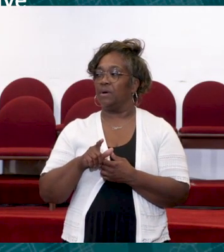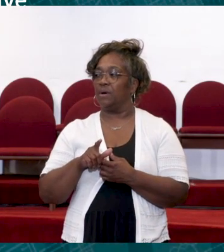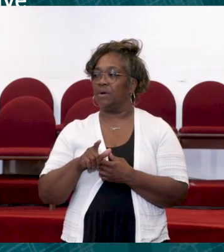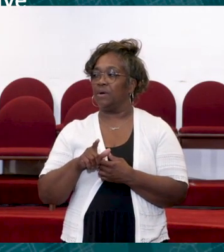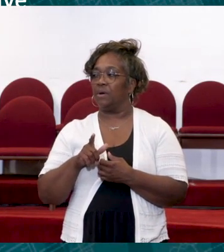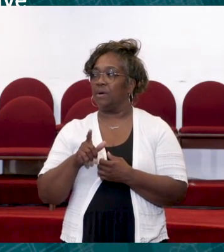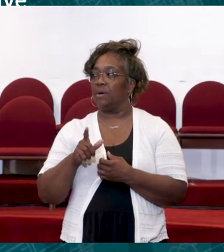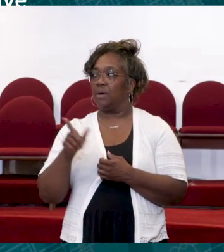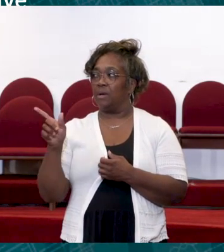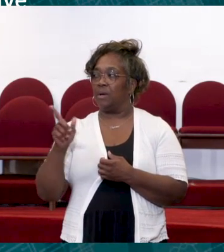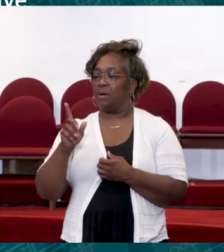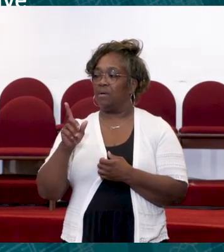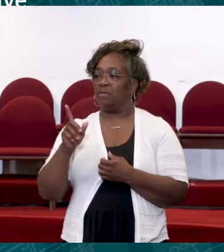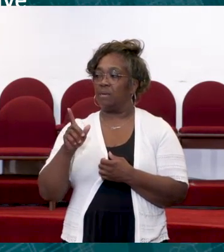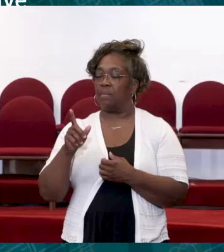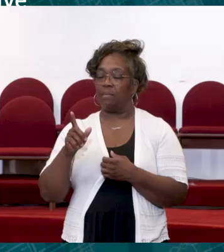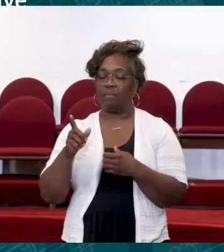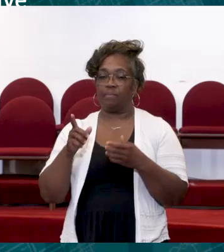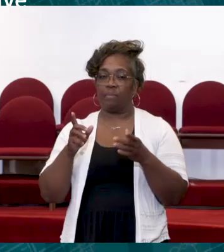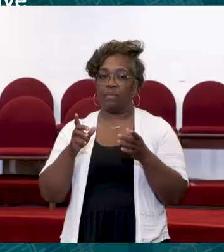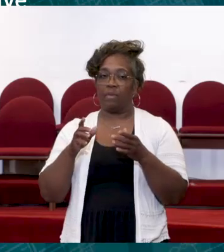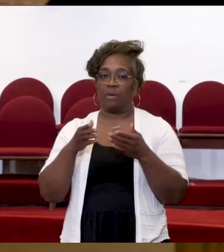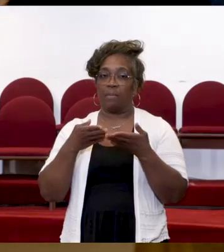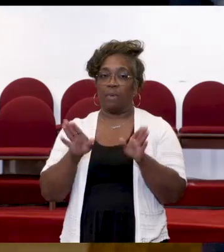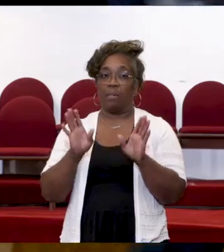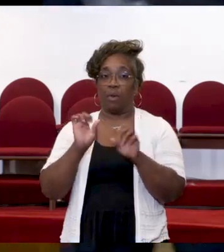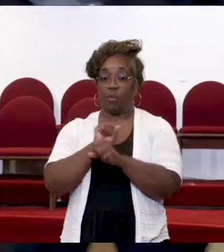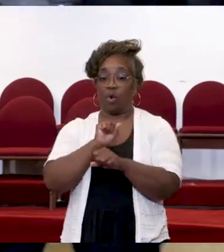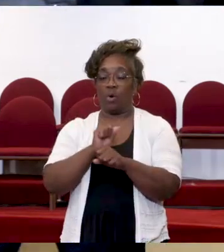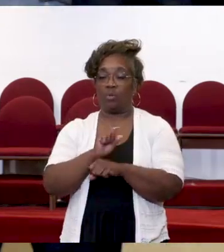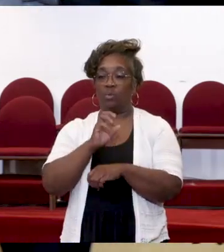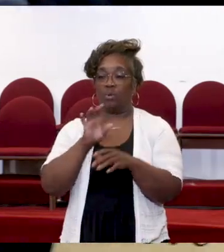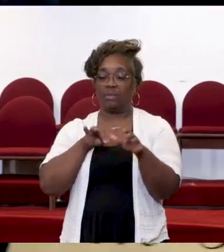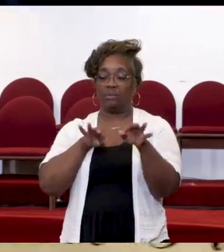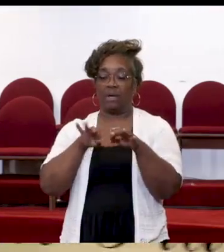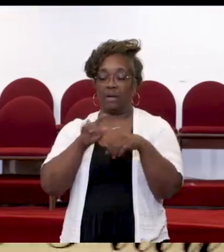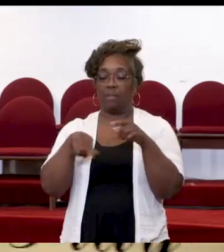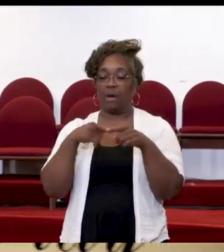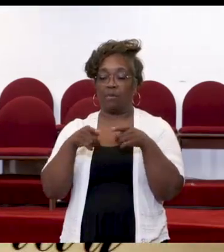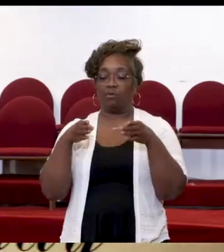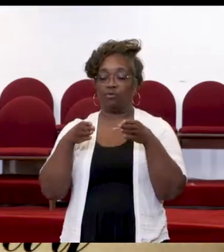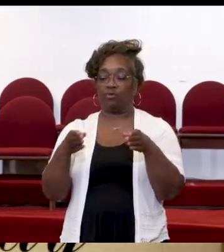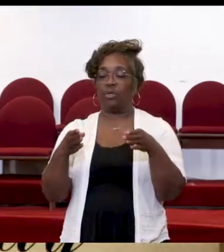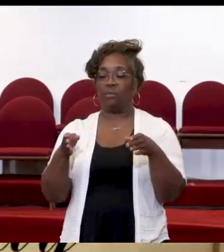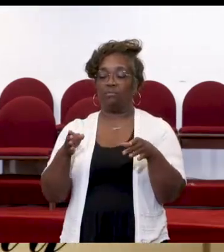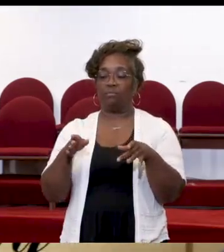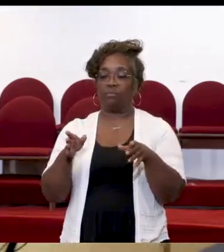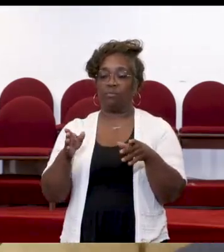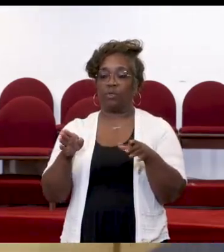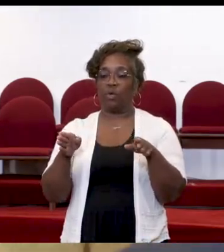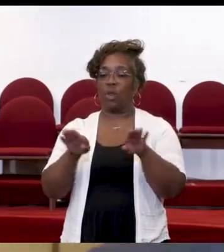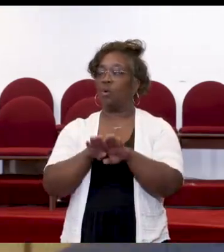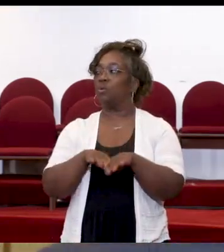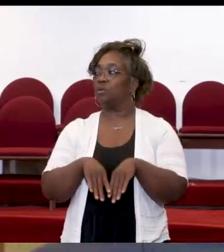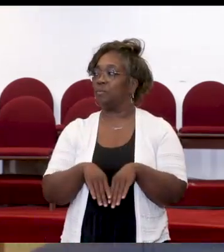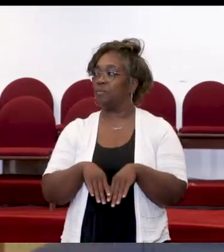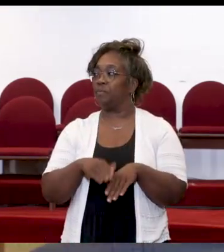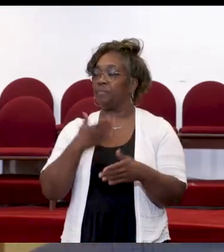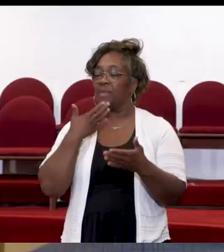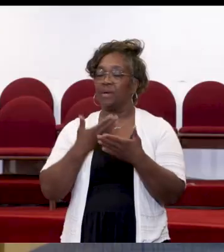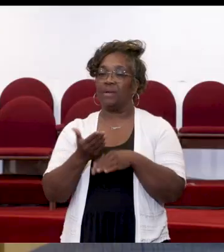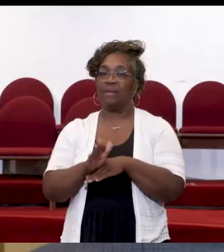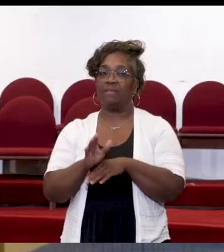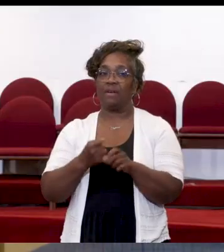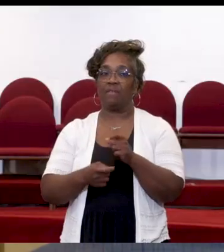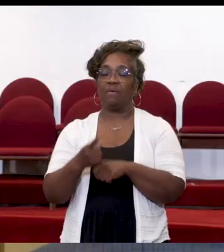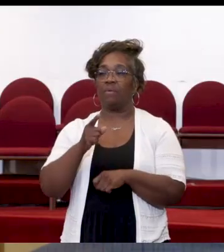about the street closures that start next week. All right, thank you, Tricia. Good evening, everyone. So I'm going to talk a little bit about